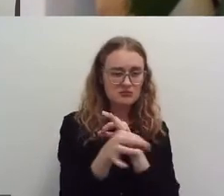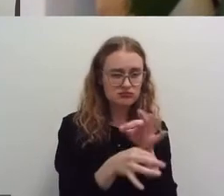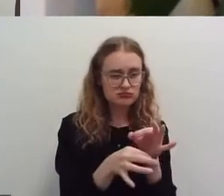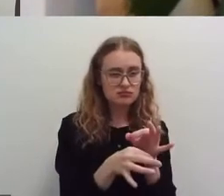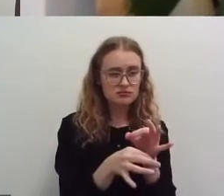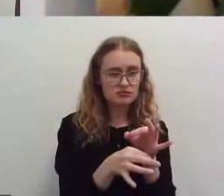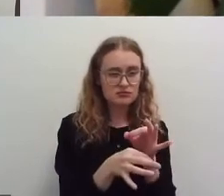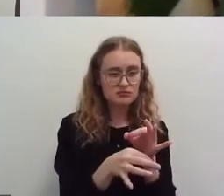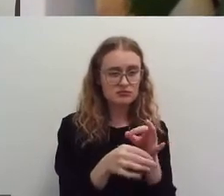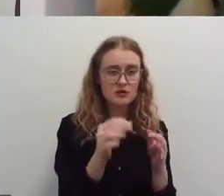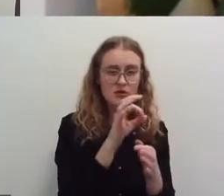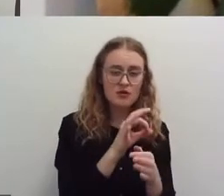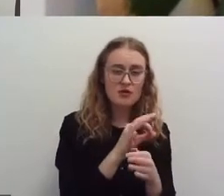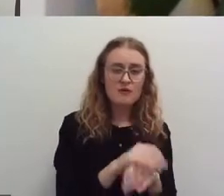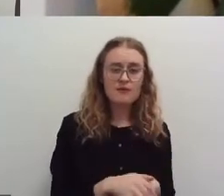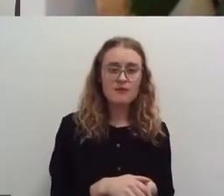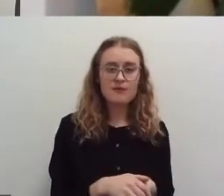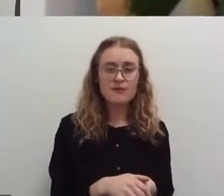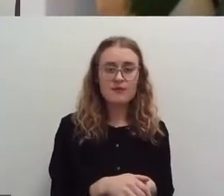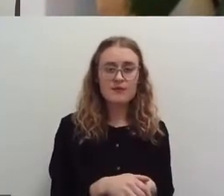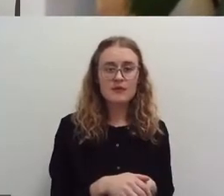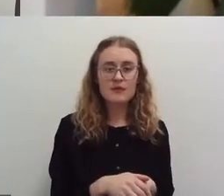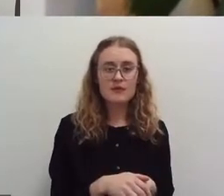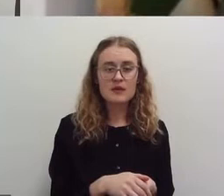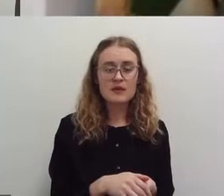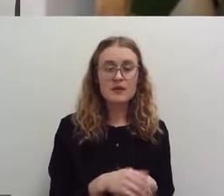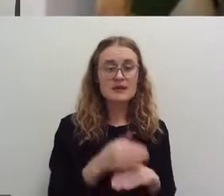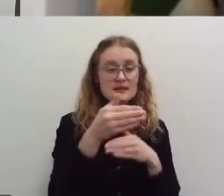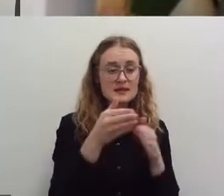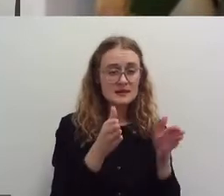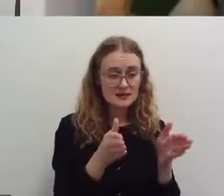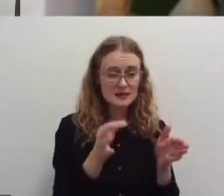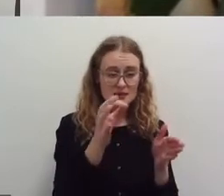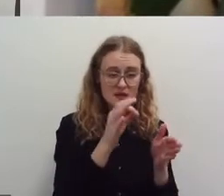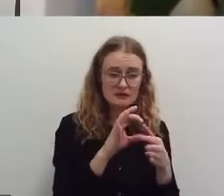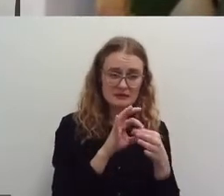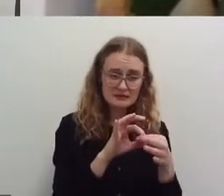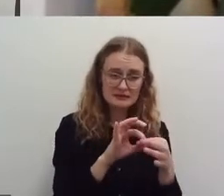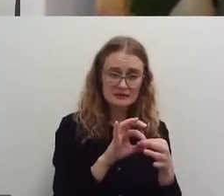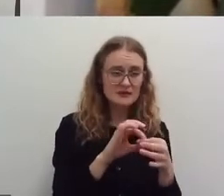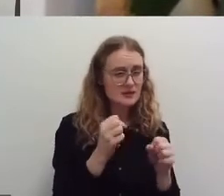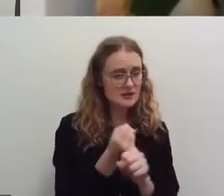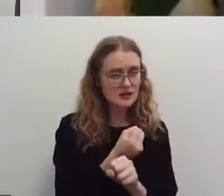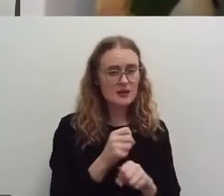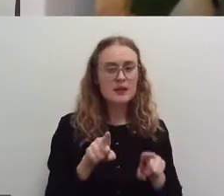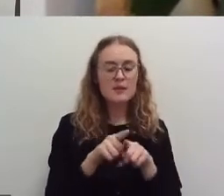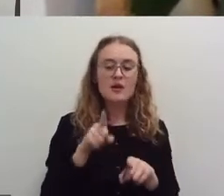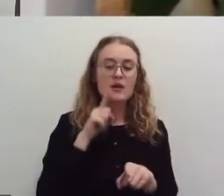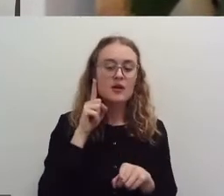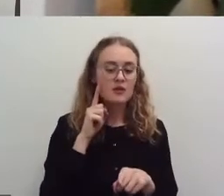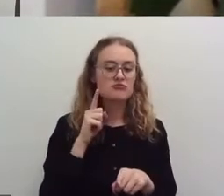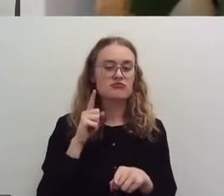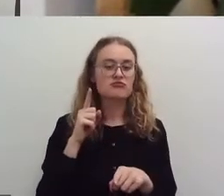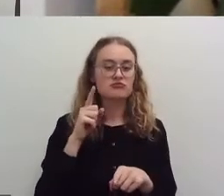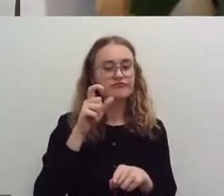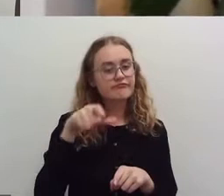be on the streets demanding, creating this huge pressure to make politicians and the government make